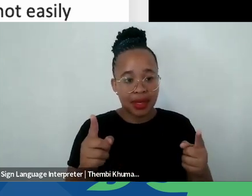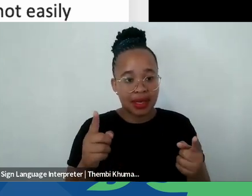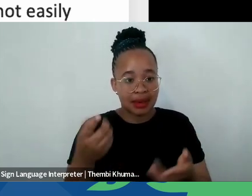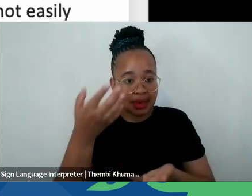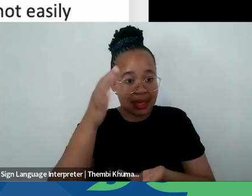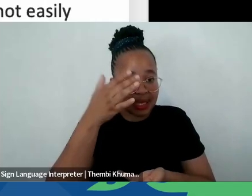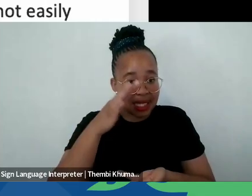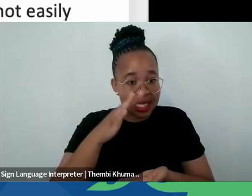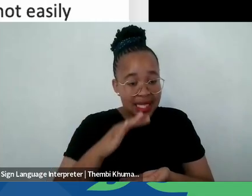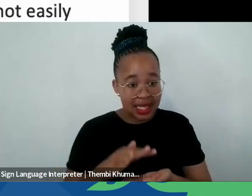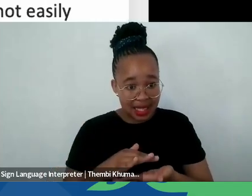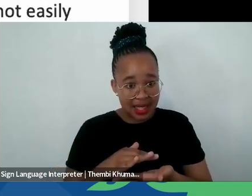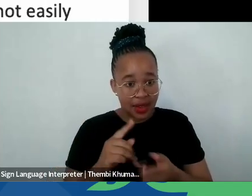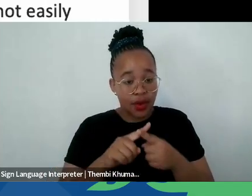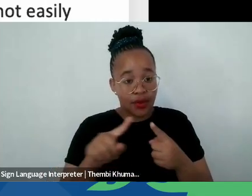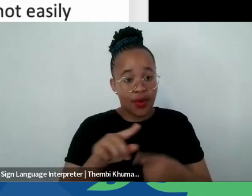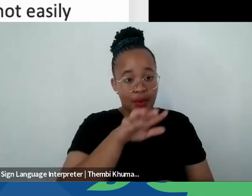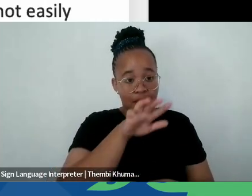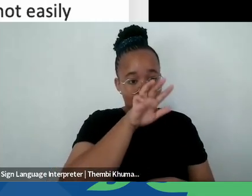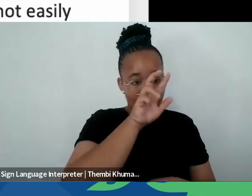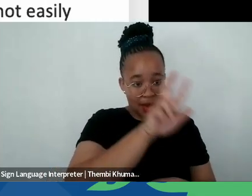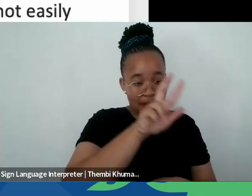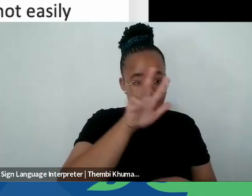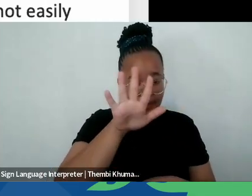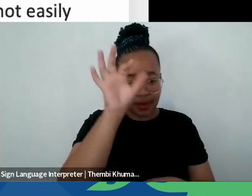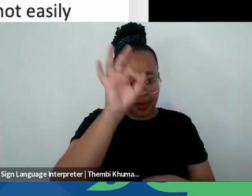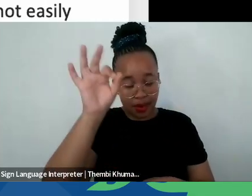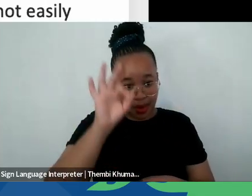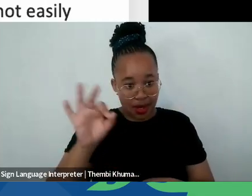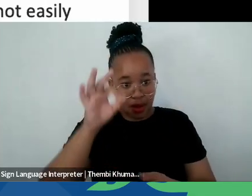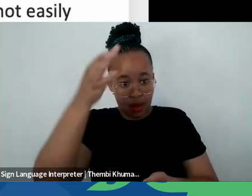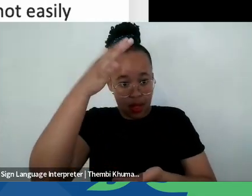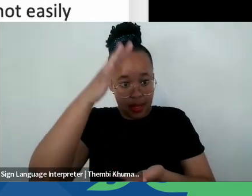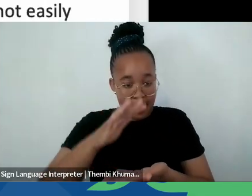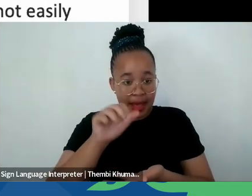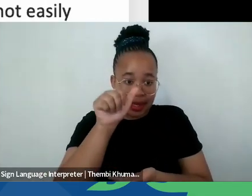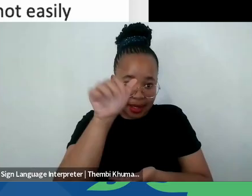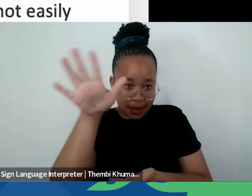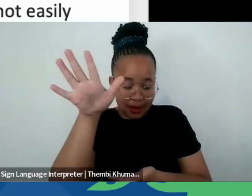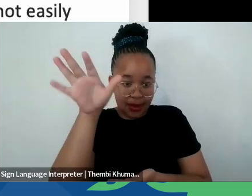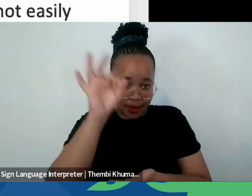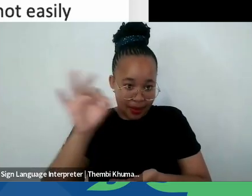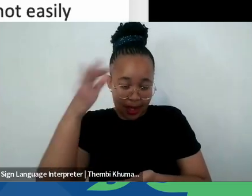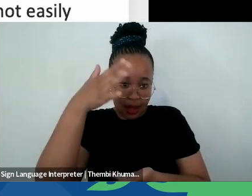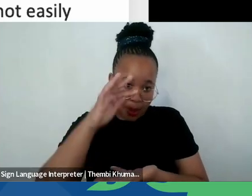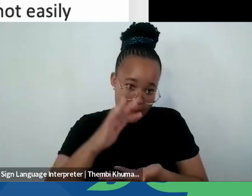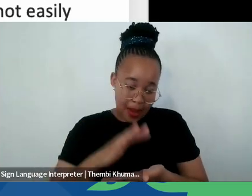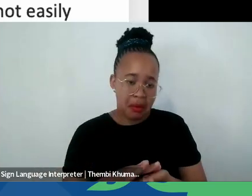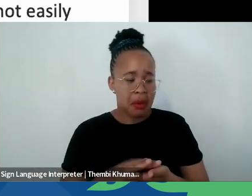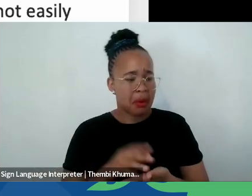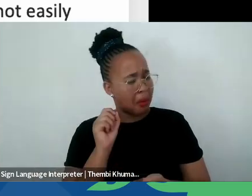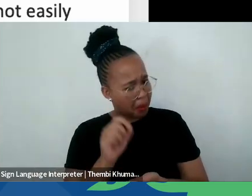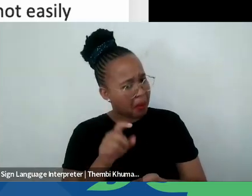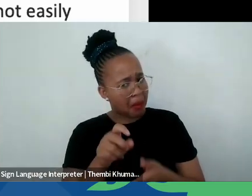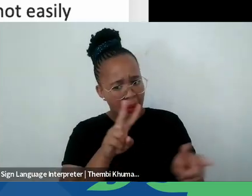retention fell then from 85% to 65%. So for me, it